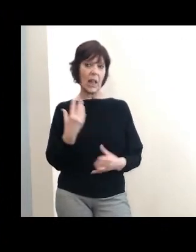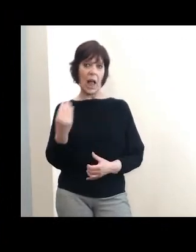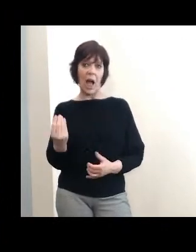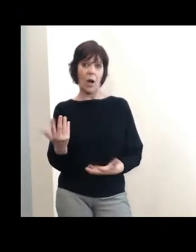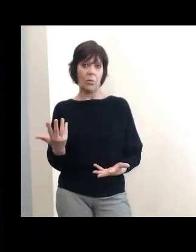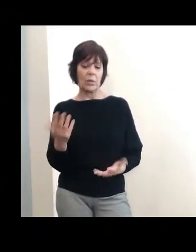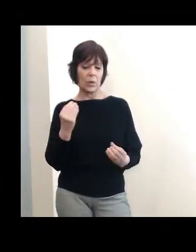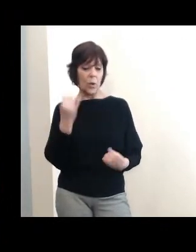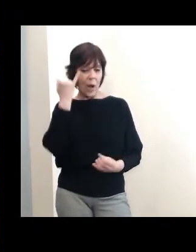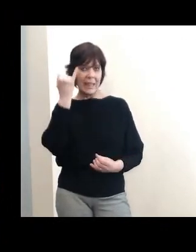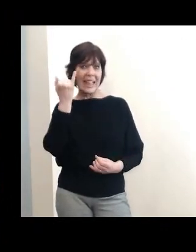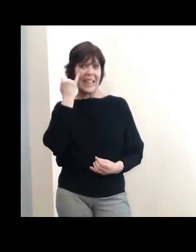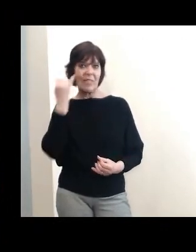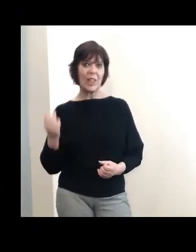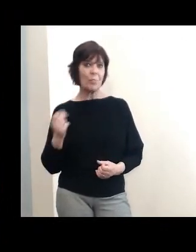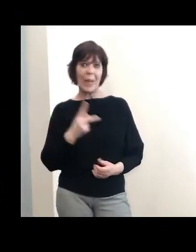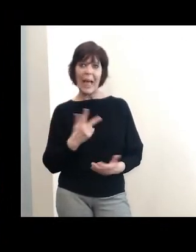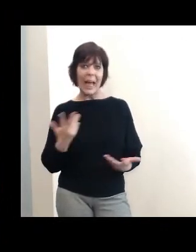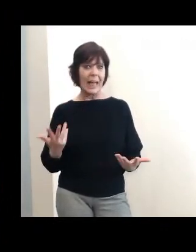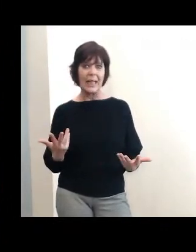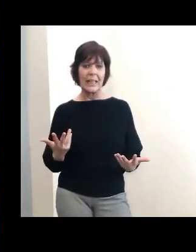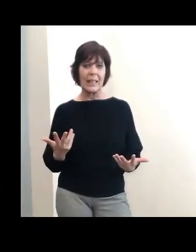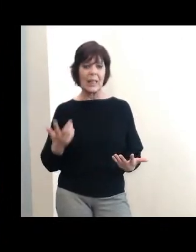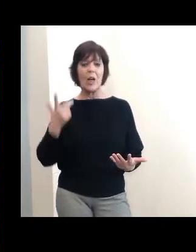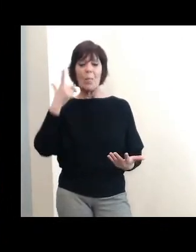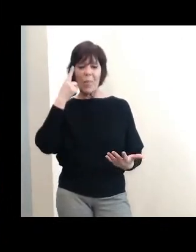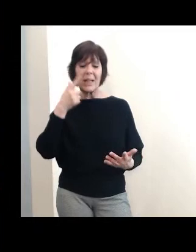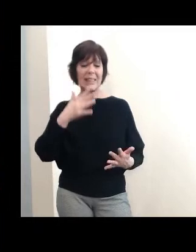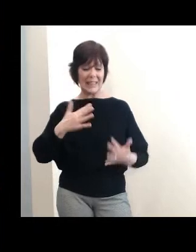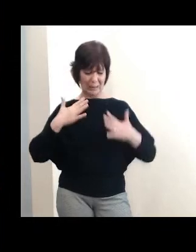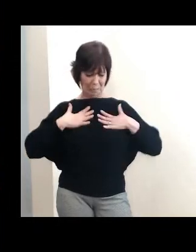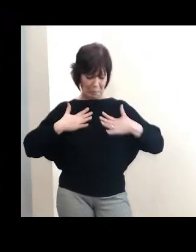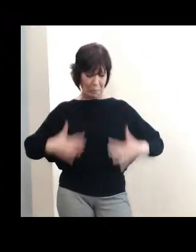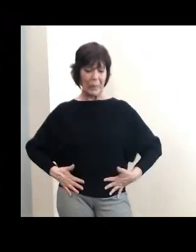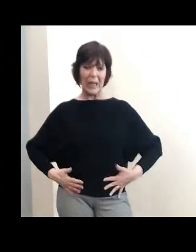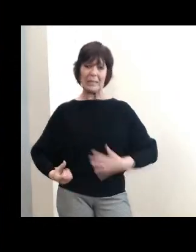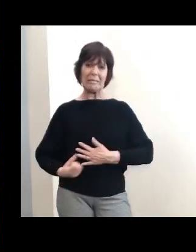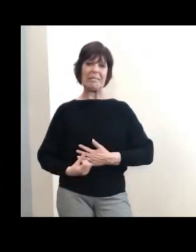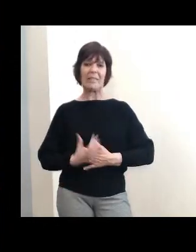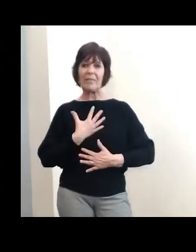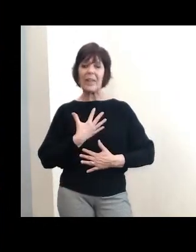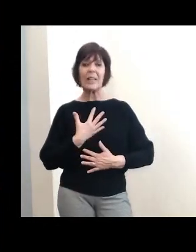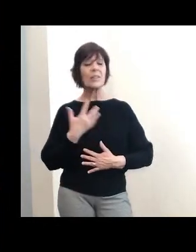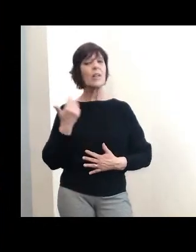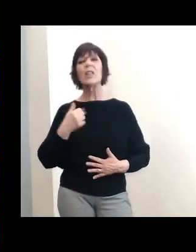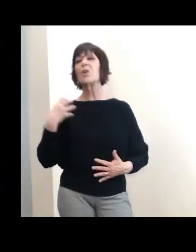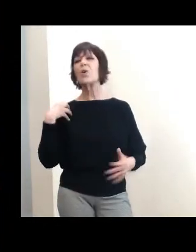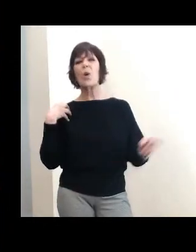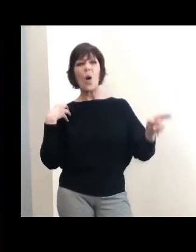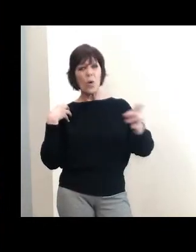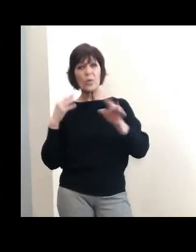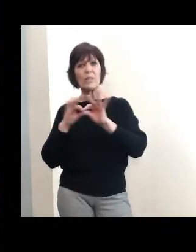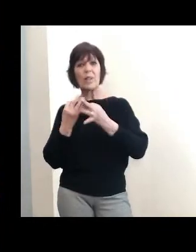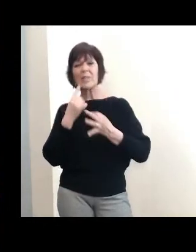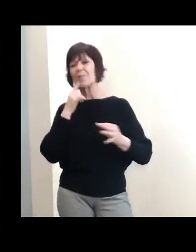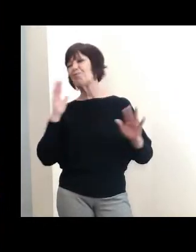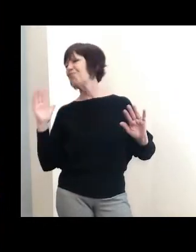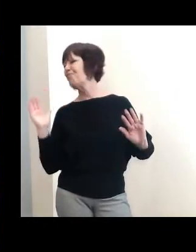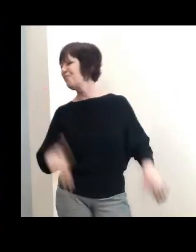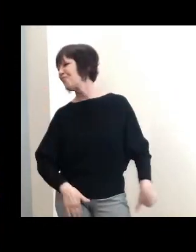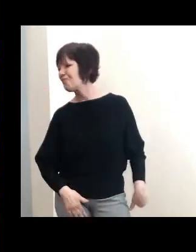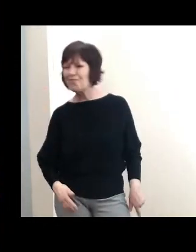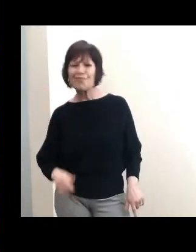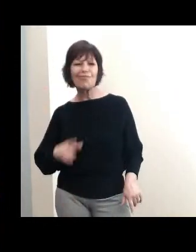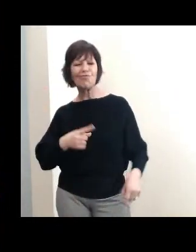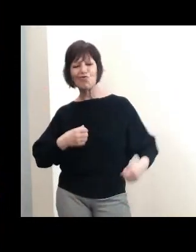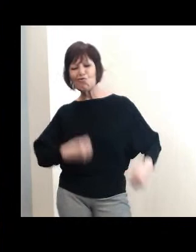they have no idea of when he's going to return because of the impact on his body. So for any coaches or families out there saying, oh, my kid's an